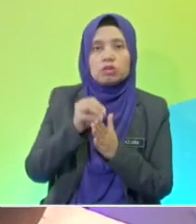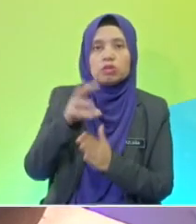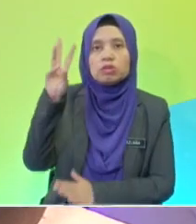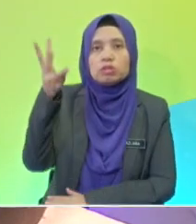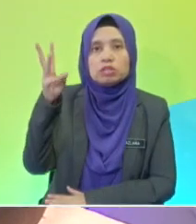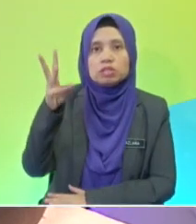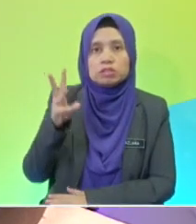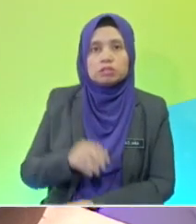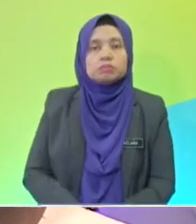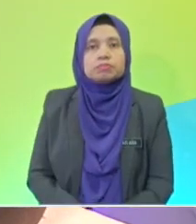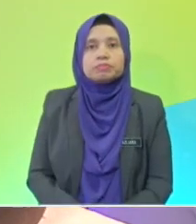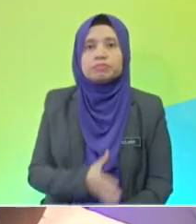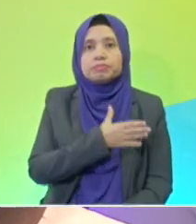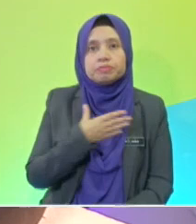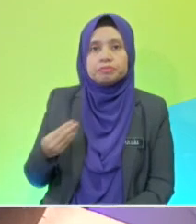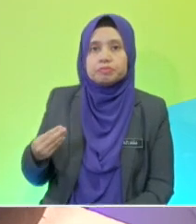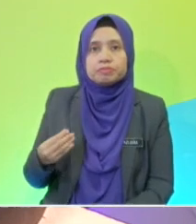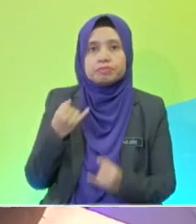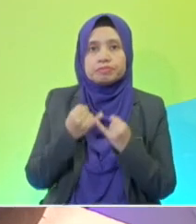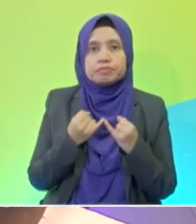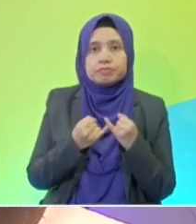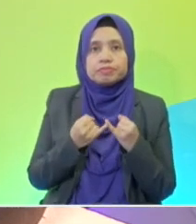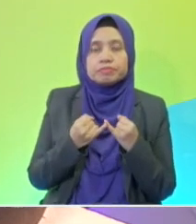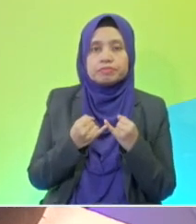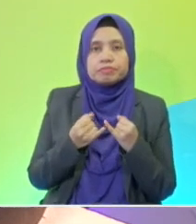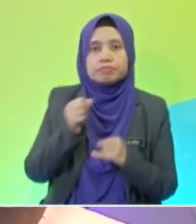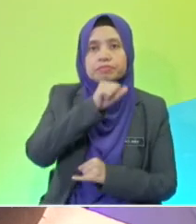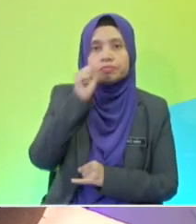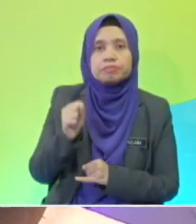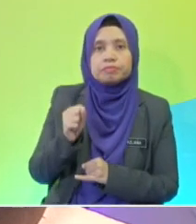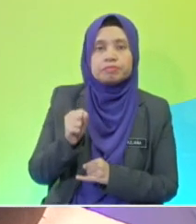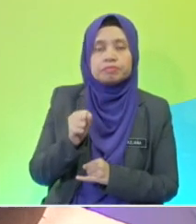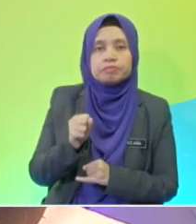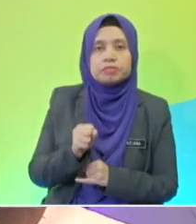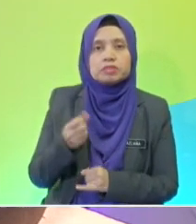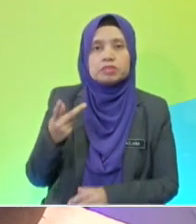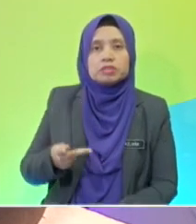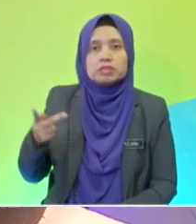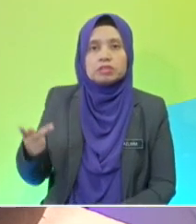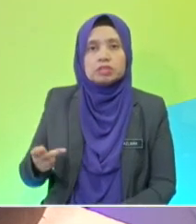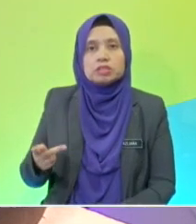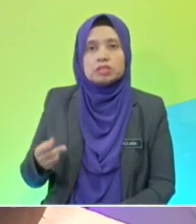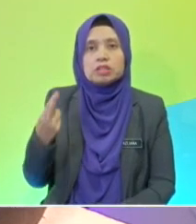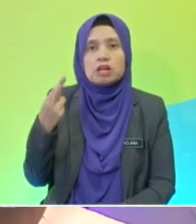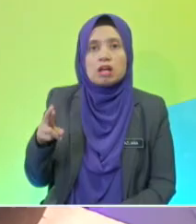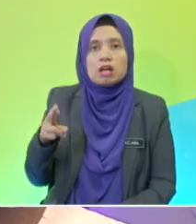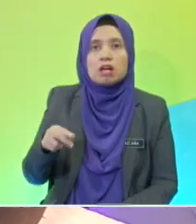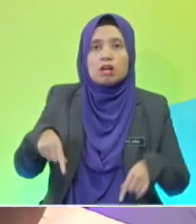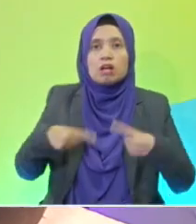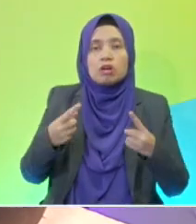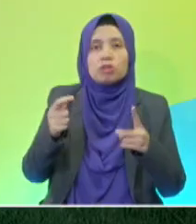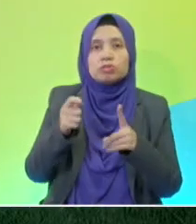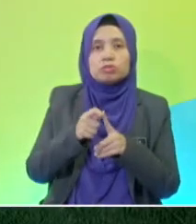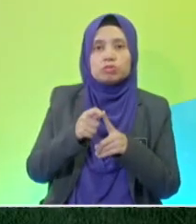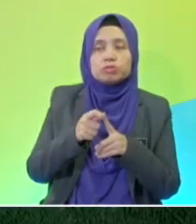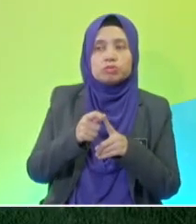out. Okay. And for the last question, question number 5, the pupils are going to bury the time capsule on